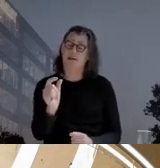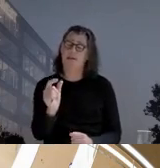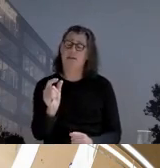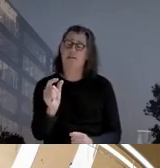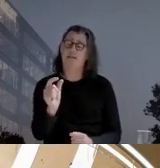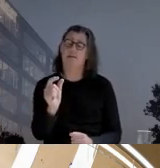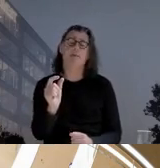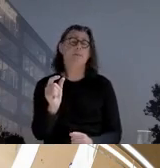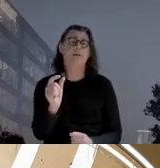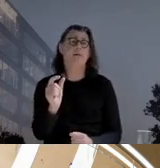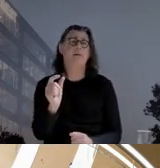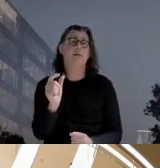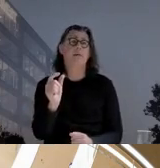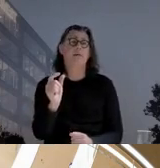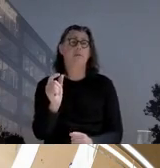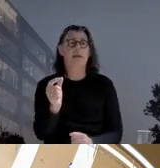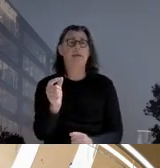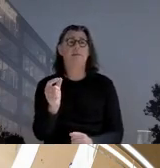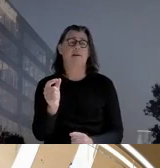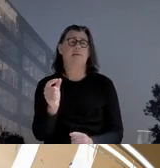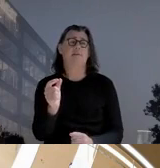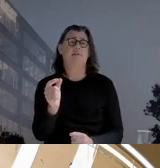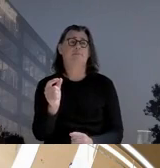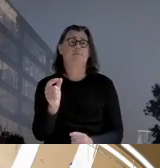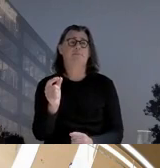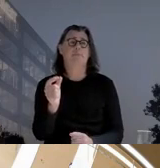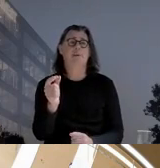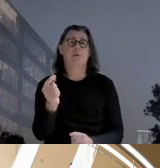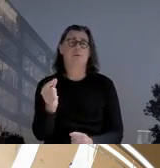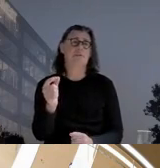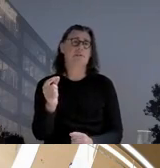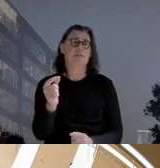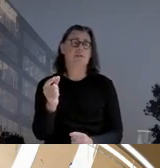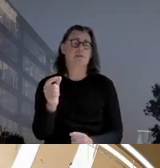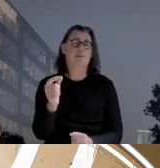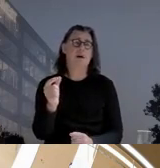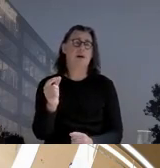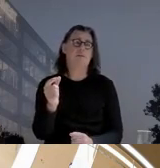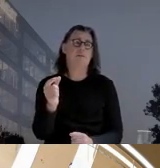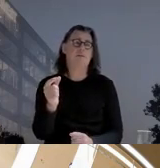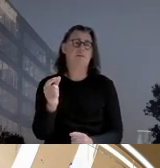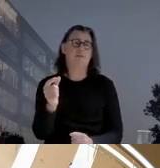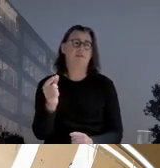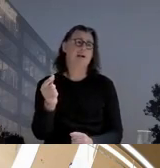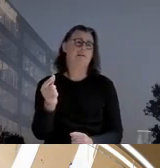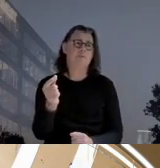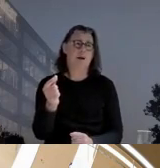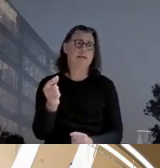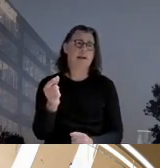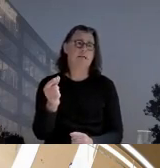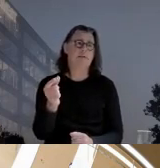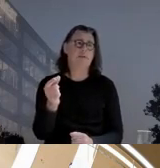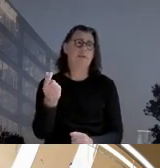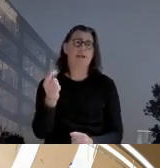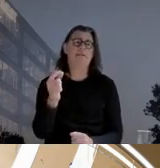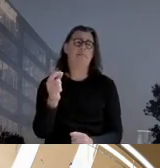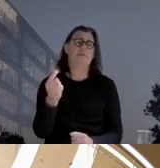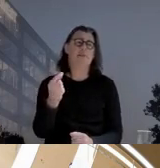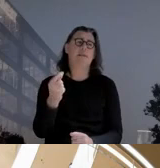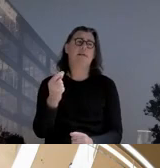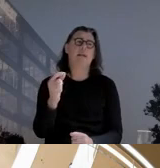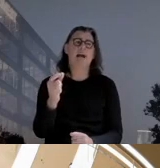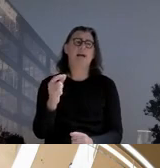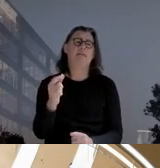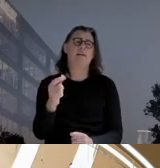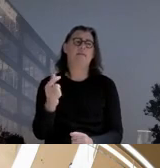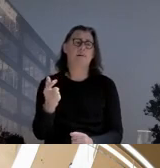that tiny little 10 millimeter spacer that holds a DGU apart starts to break down, or the connection